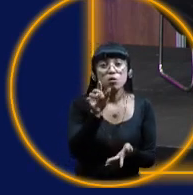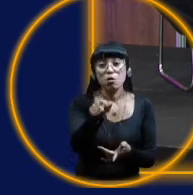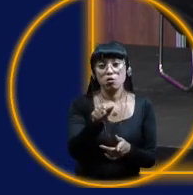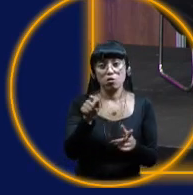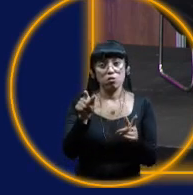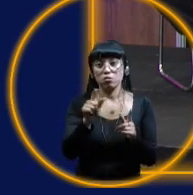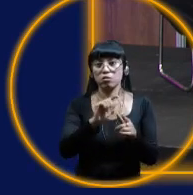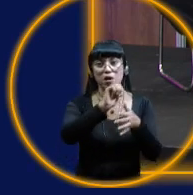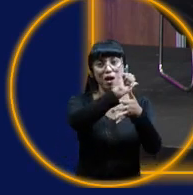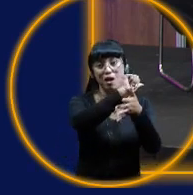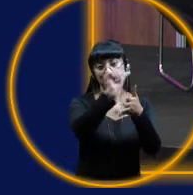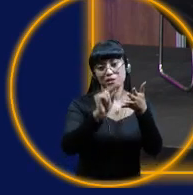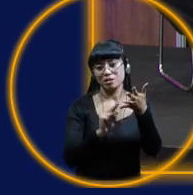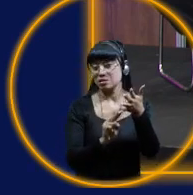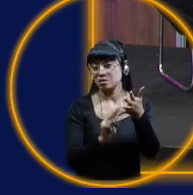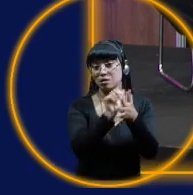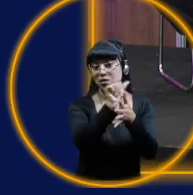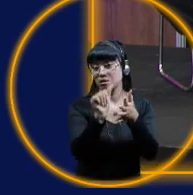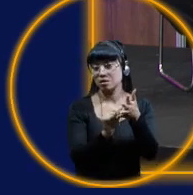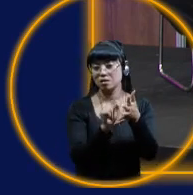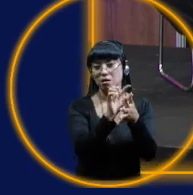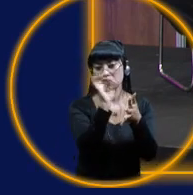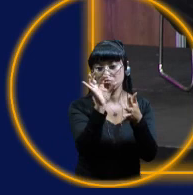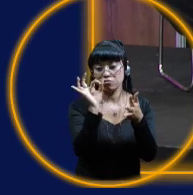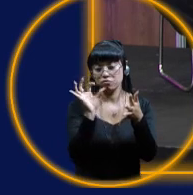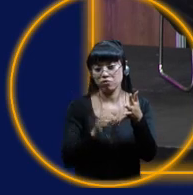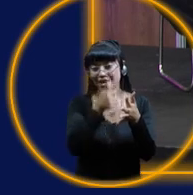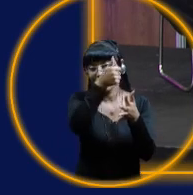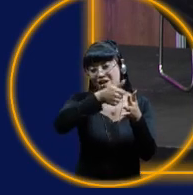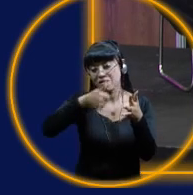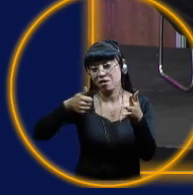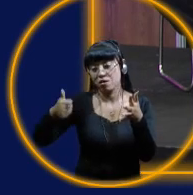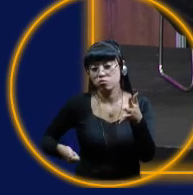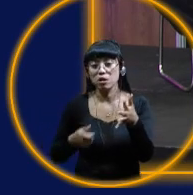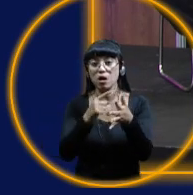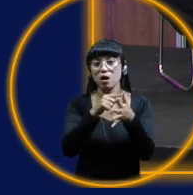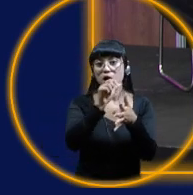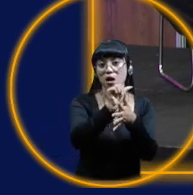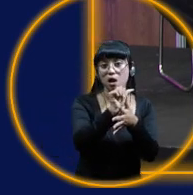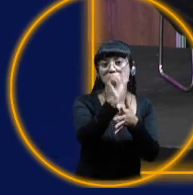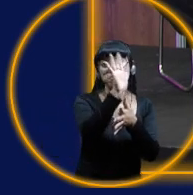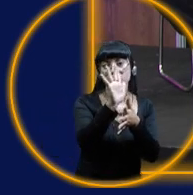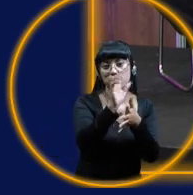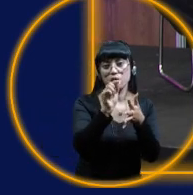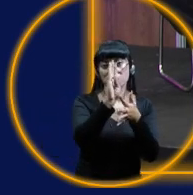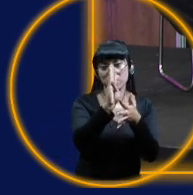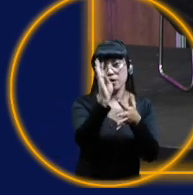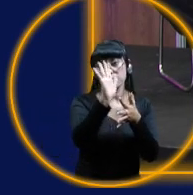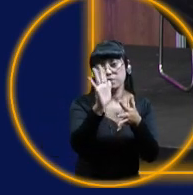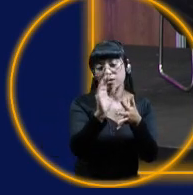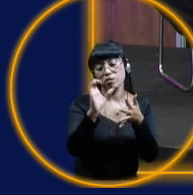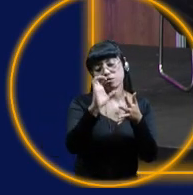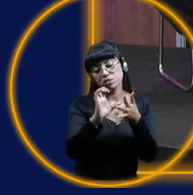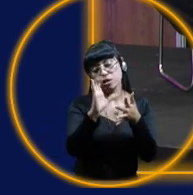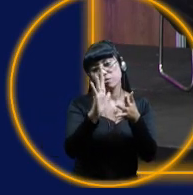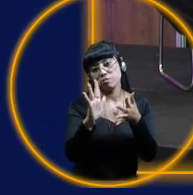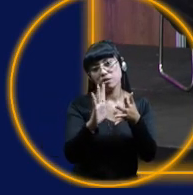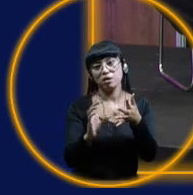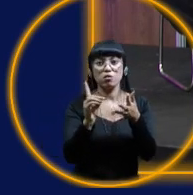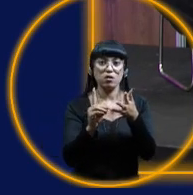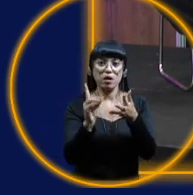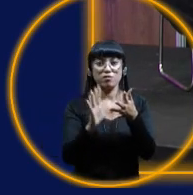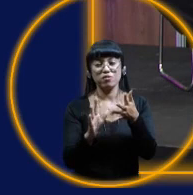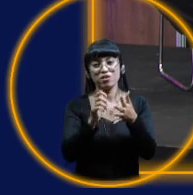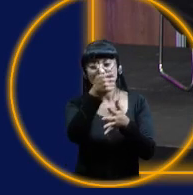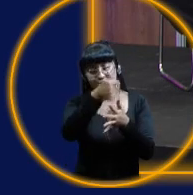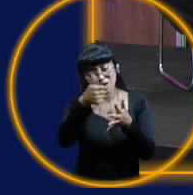And I'm making a video for each one and releasing it once, you know, every week.